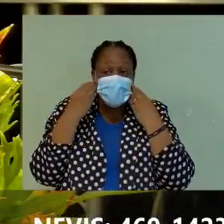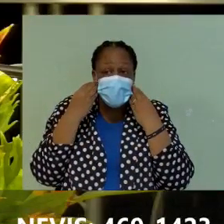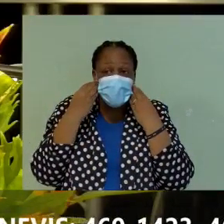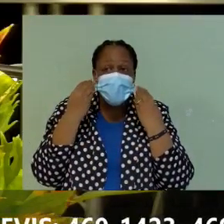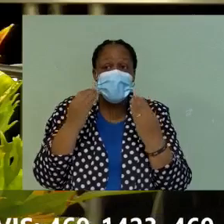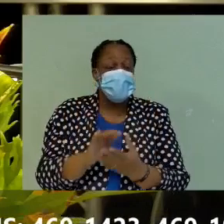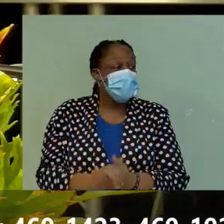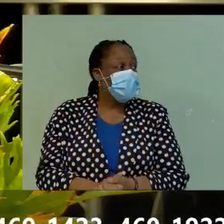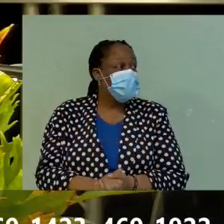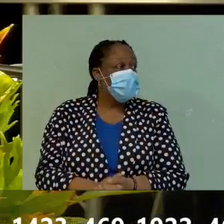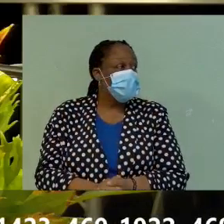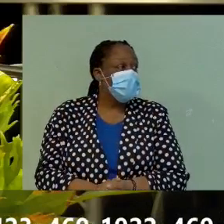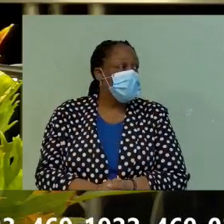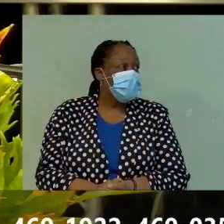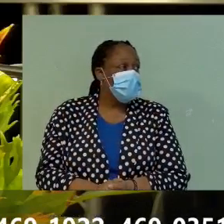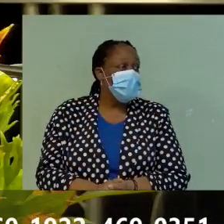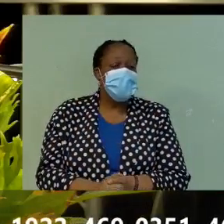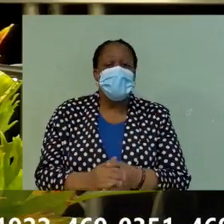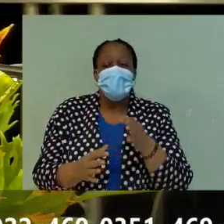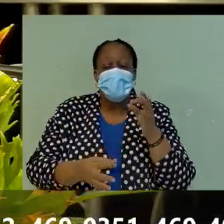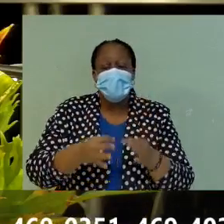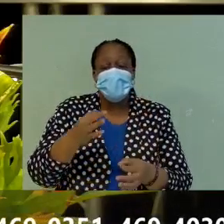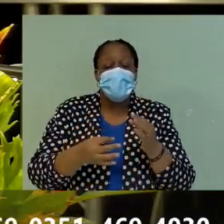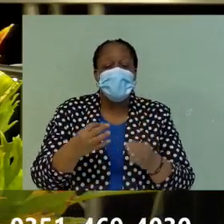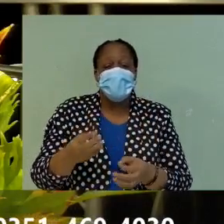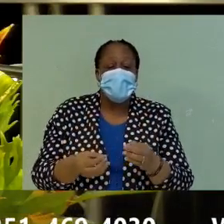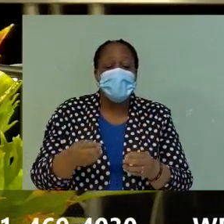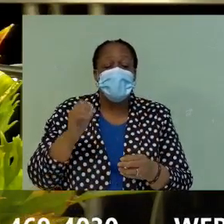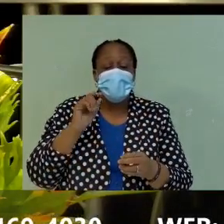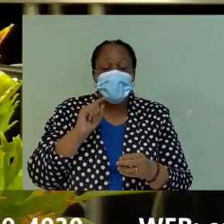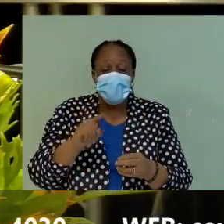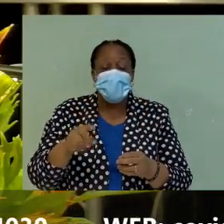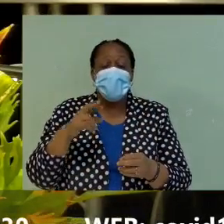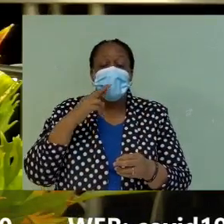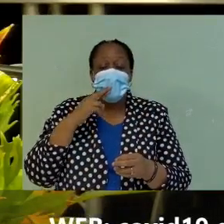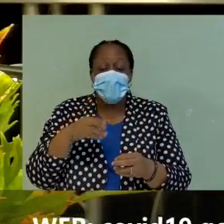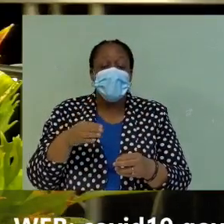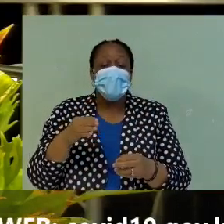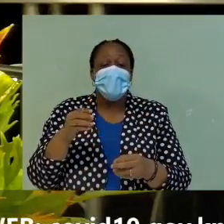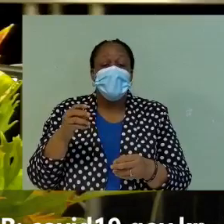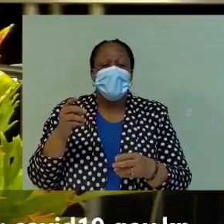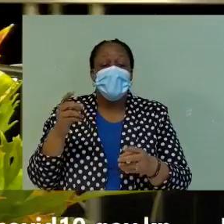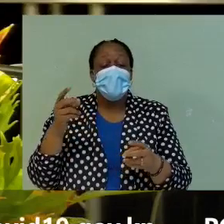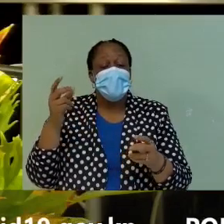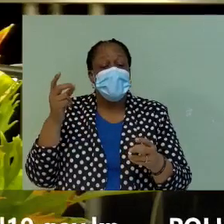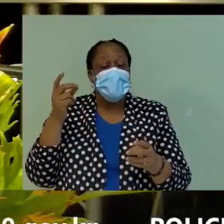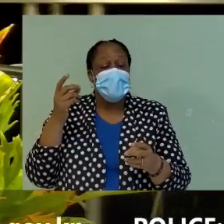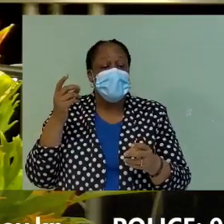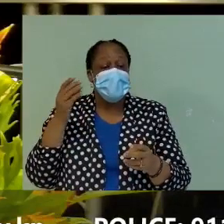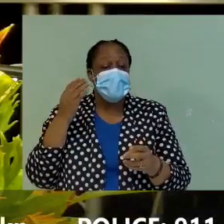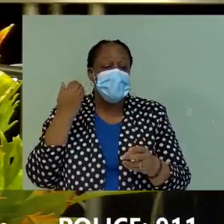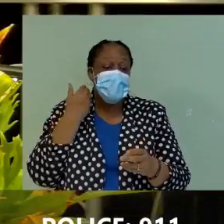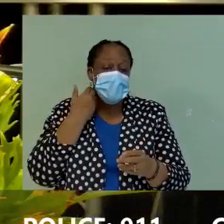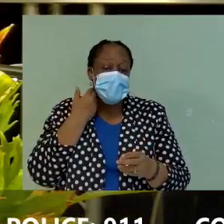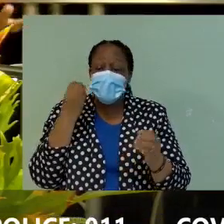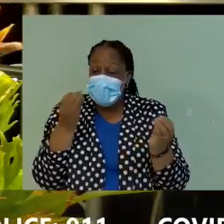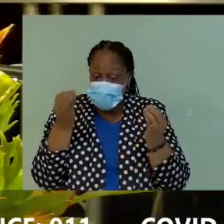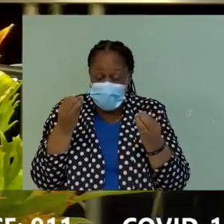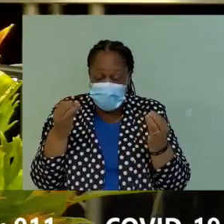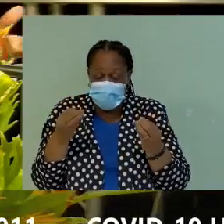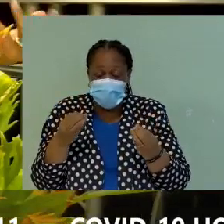you are an asymptomatic carrier, it prevents you spreading viral-laden droplets to